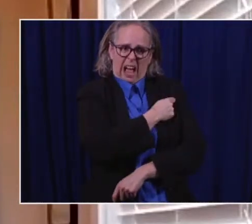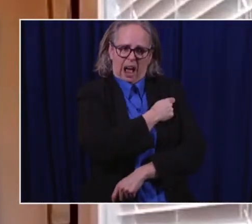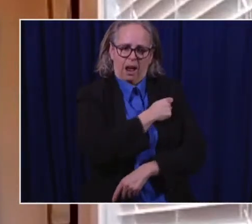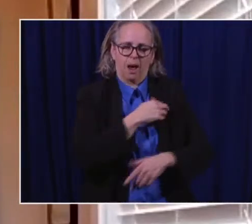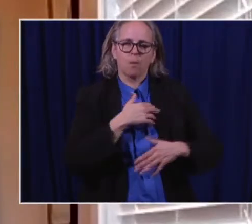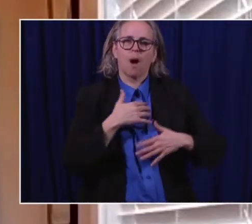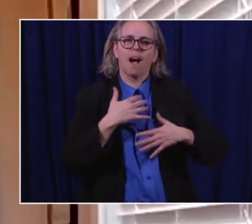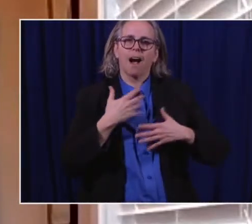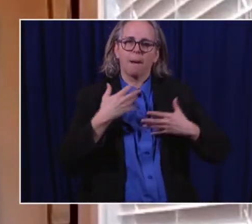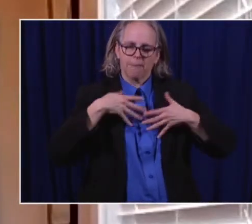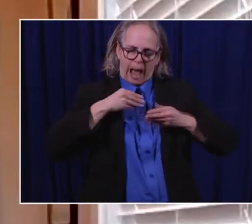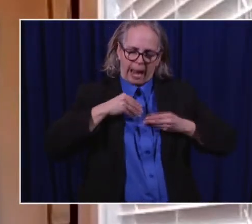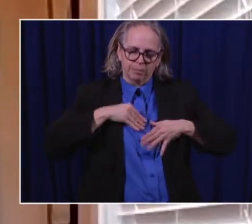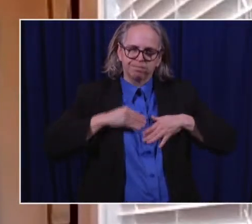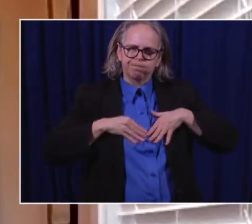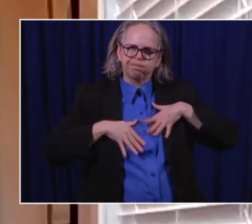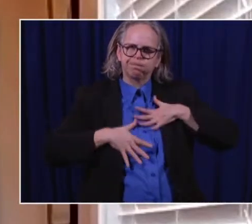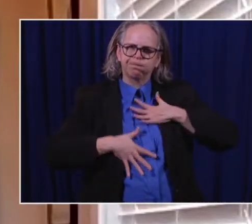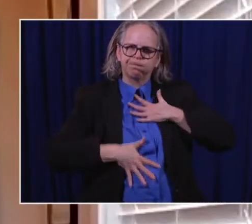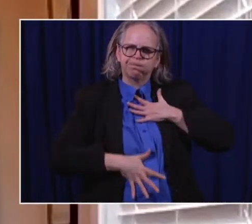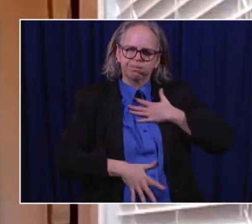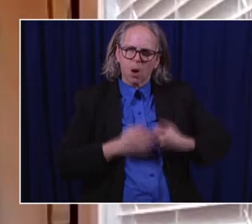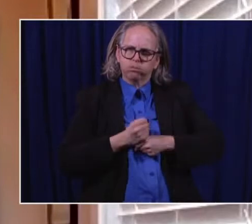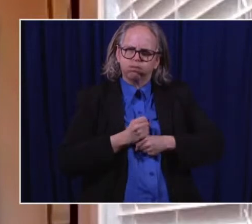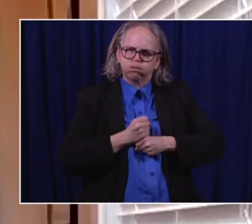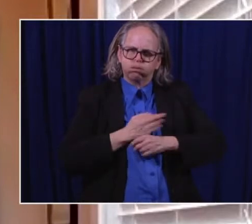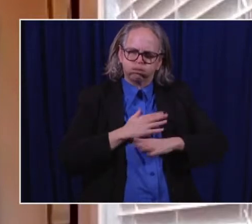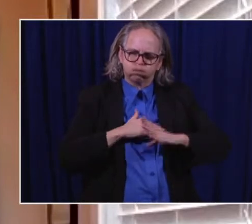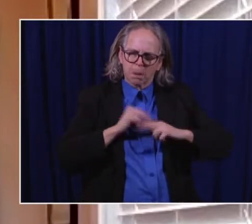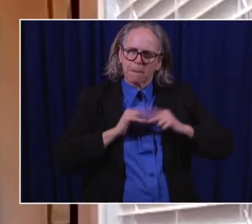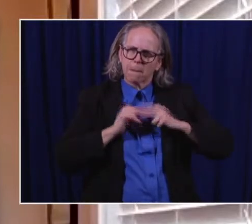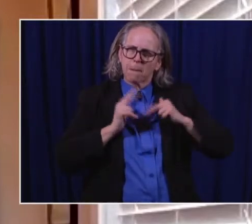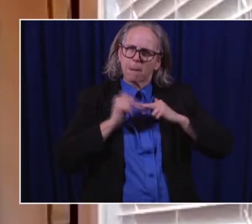are mounting very substantial immunity.